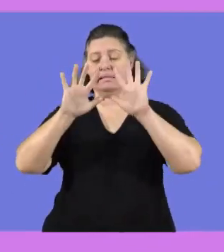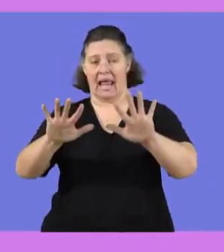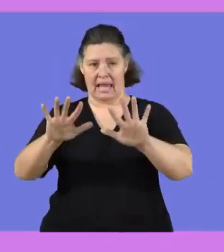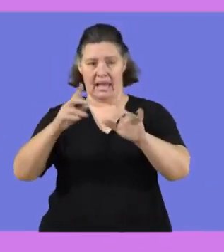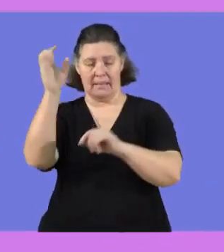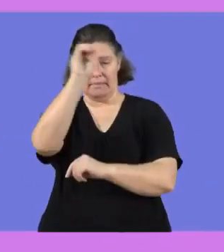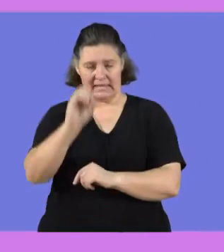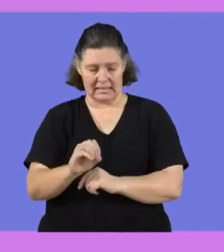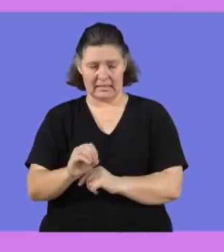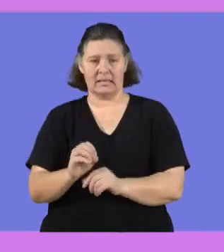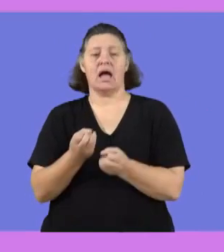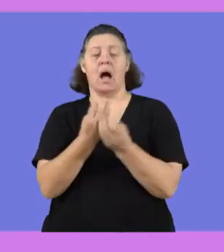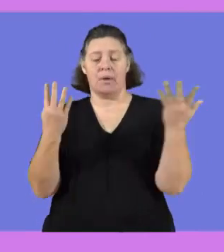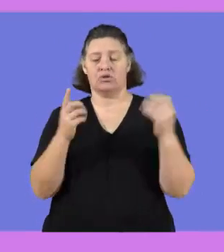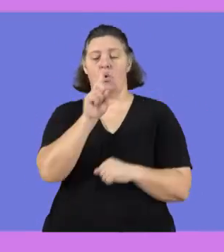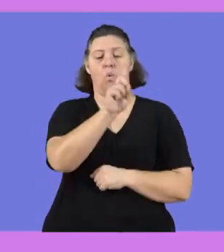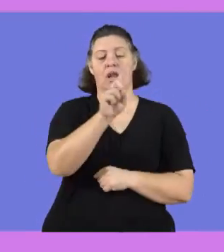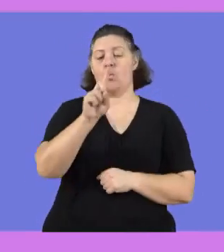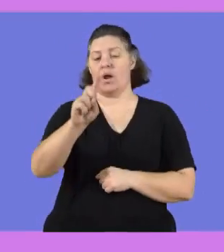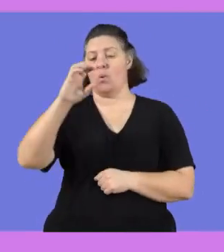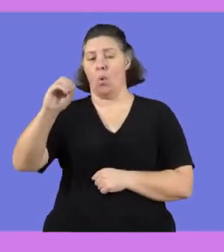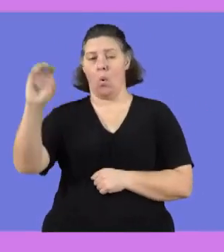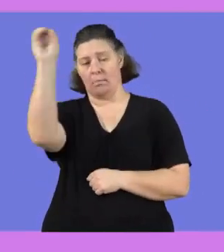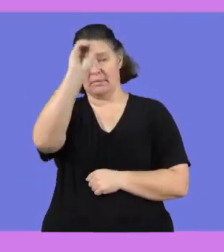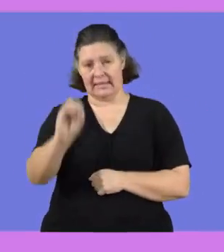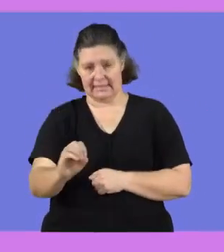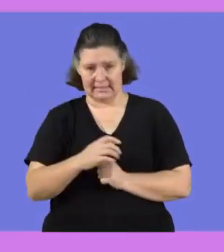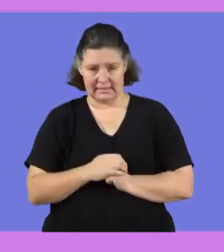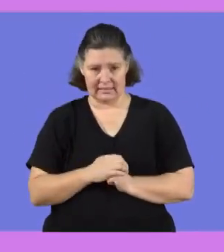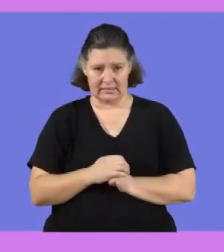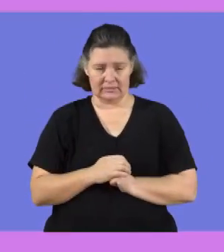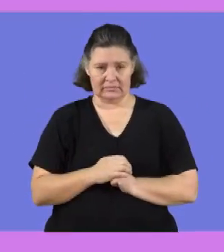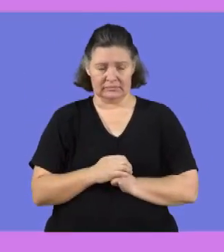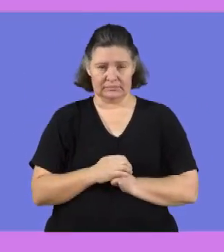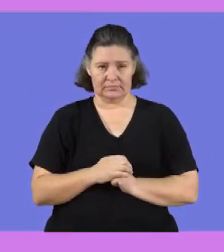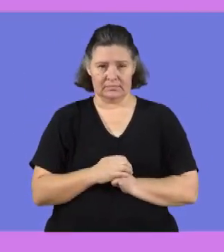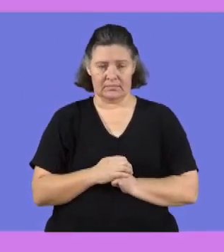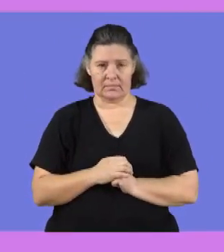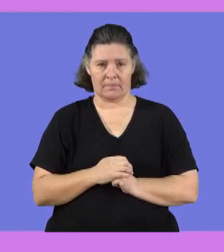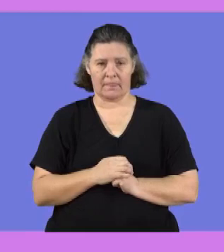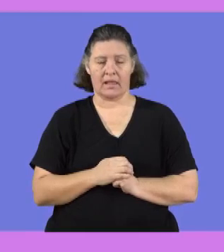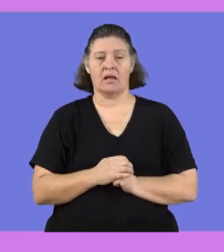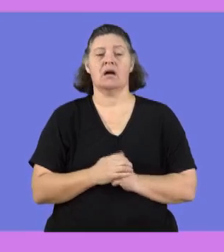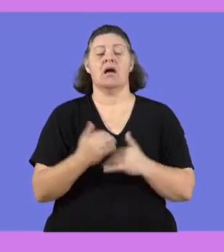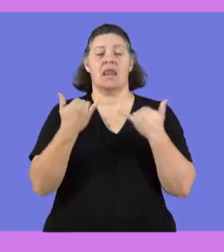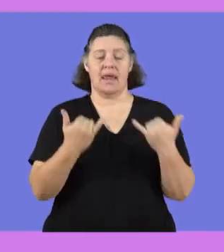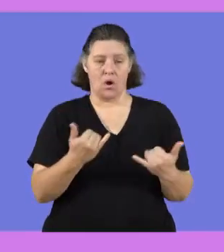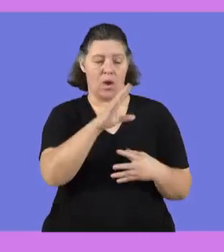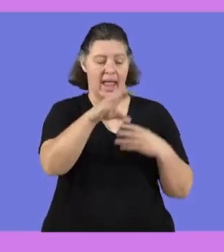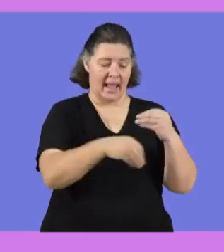one, we add 100% plus 10%, and we will get